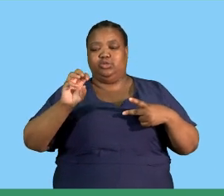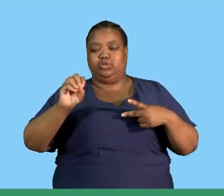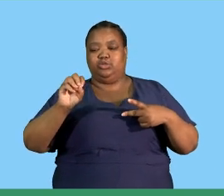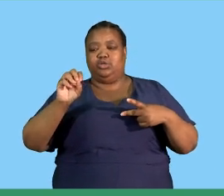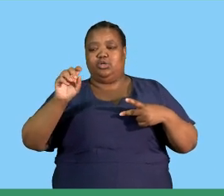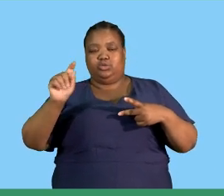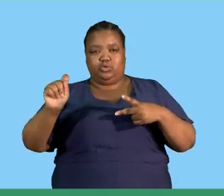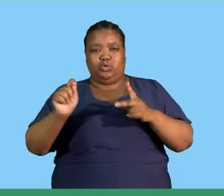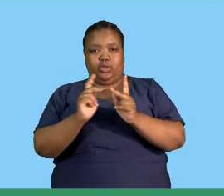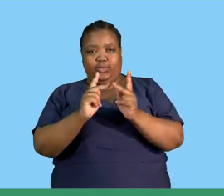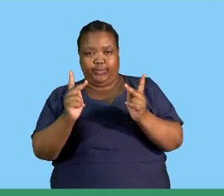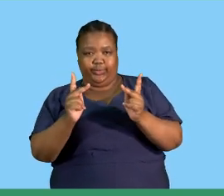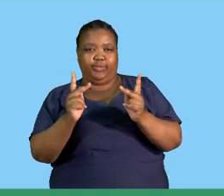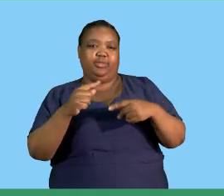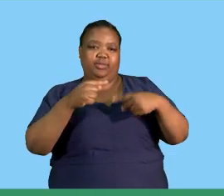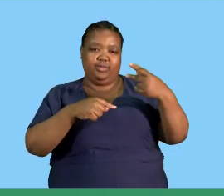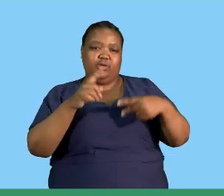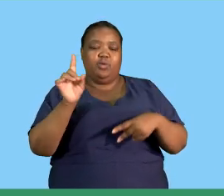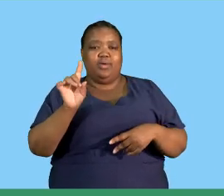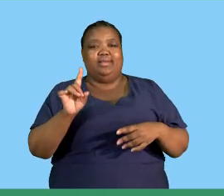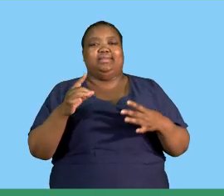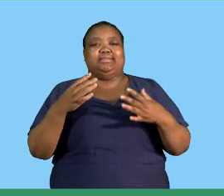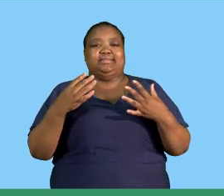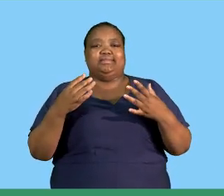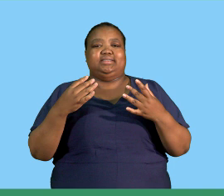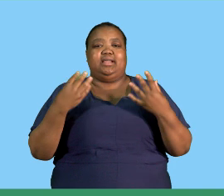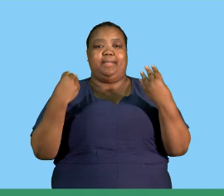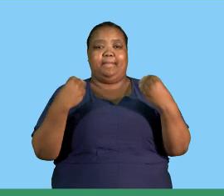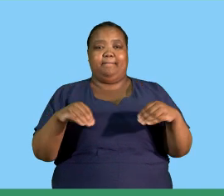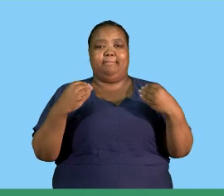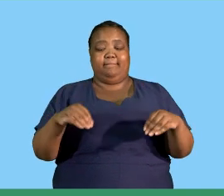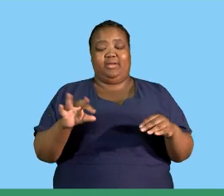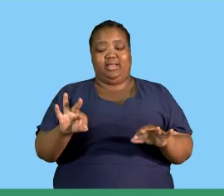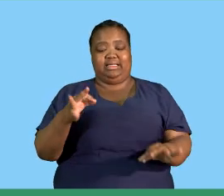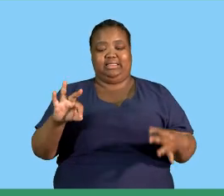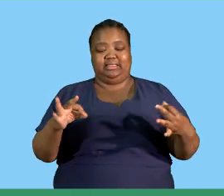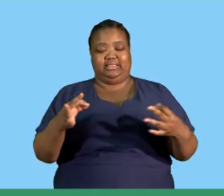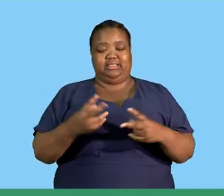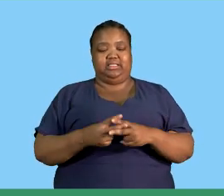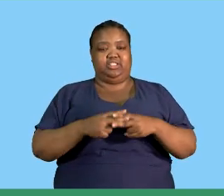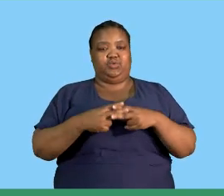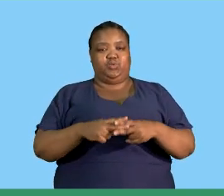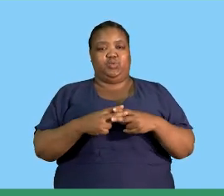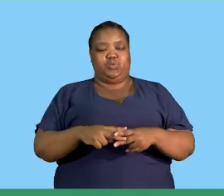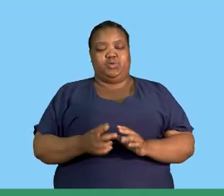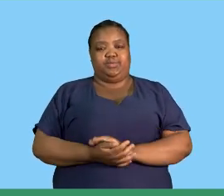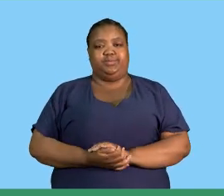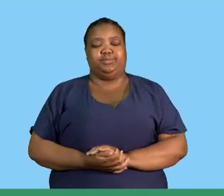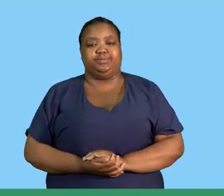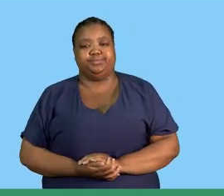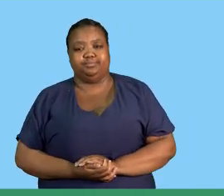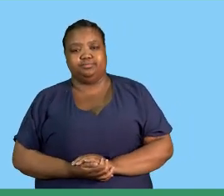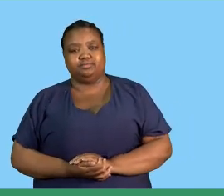the industrial analysis tools. Industrial analysis, do not